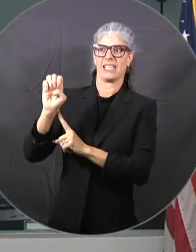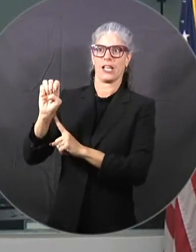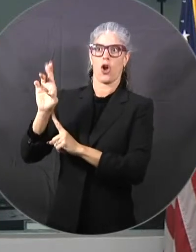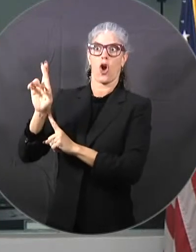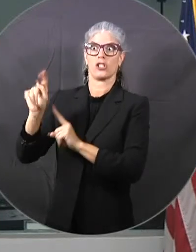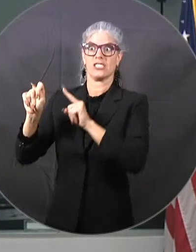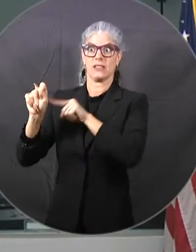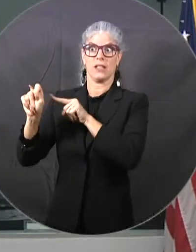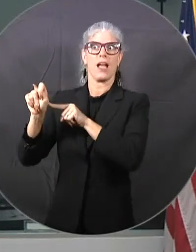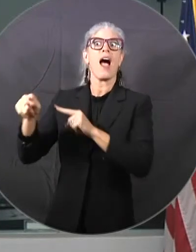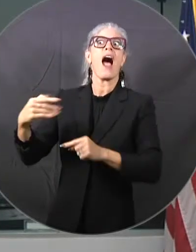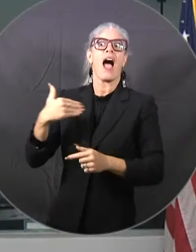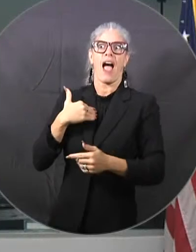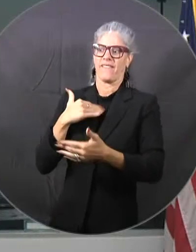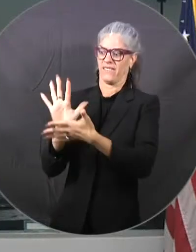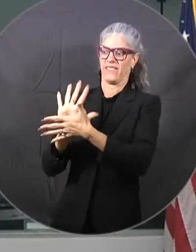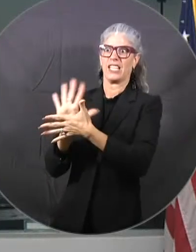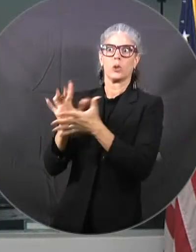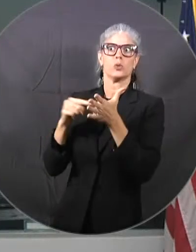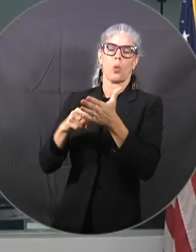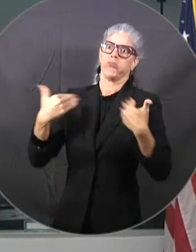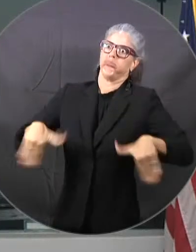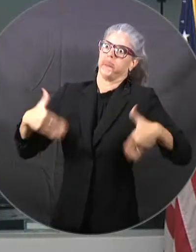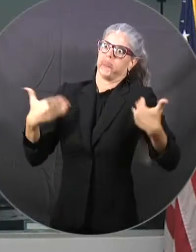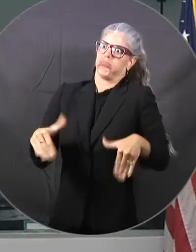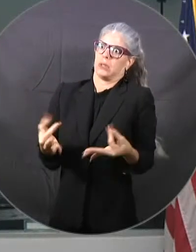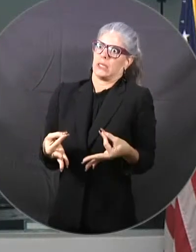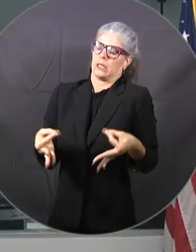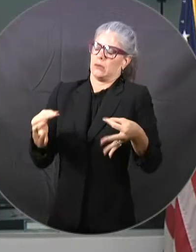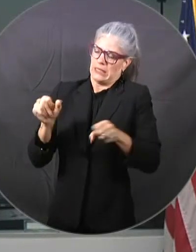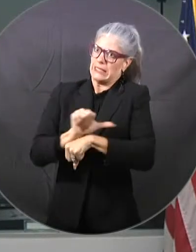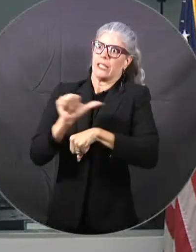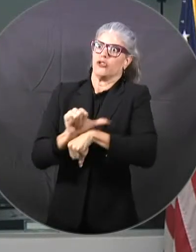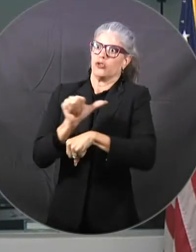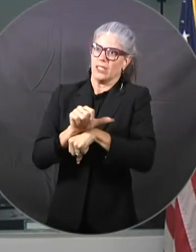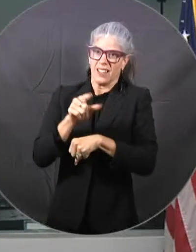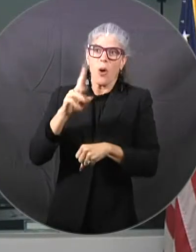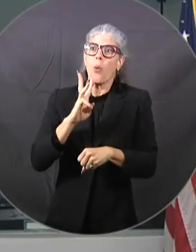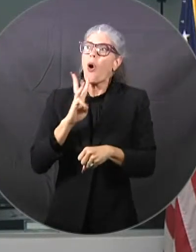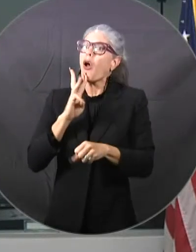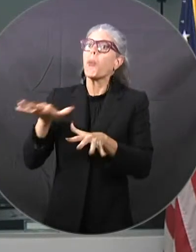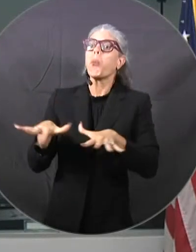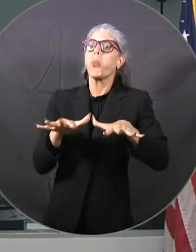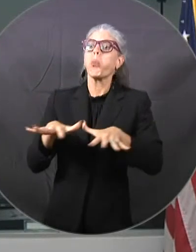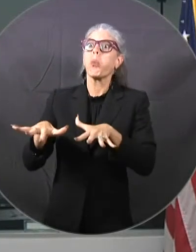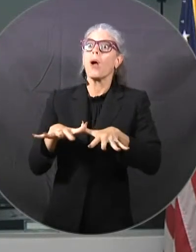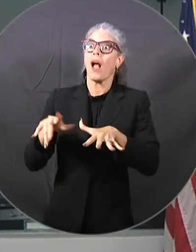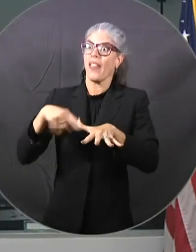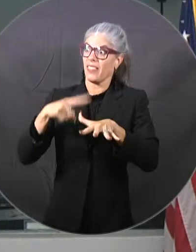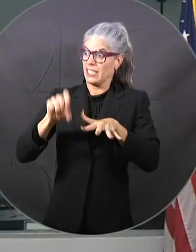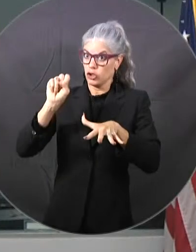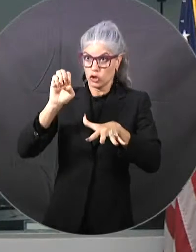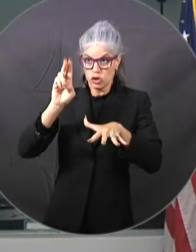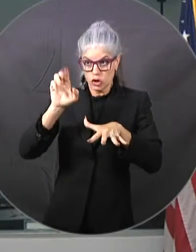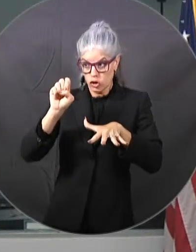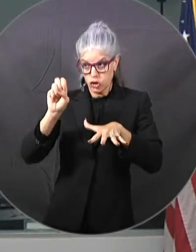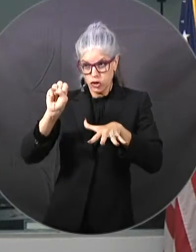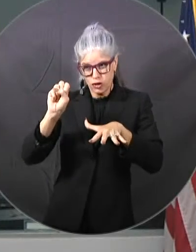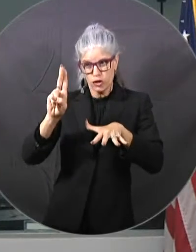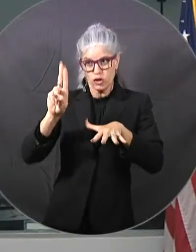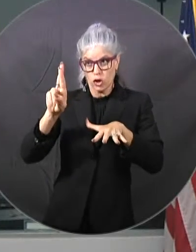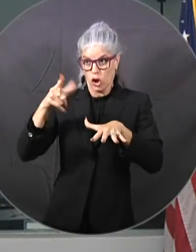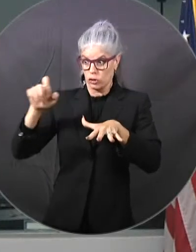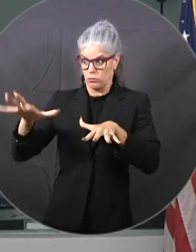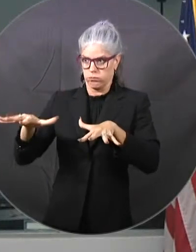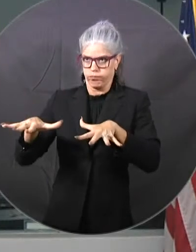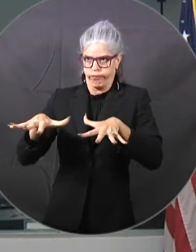is. This was approximately 10 to 12 feet of storm surge into Fort Myers Beach, and it was catastrophic damage. We are going to